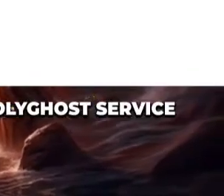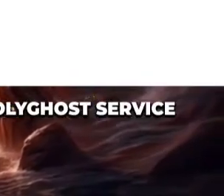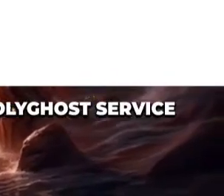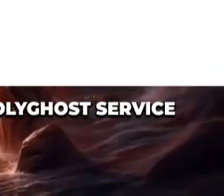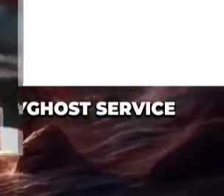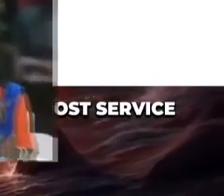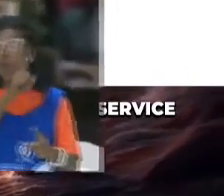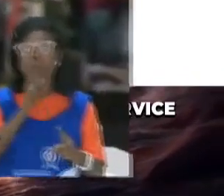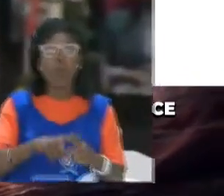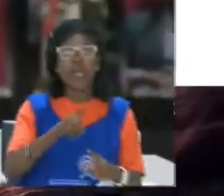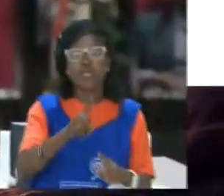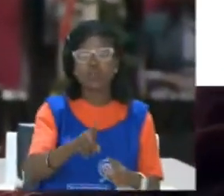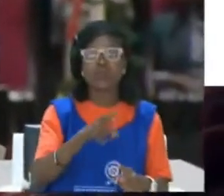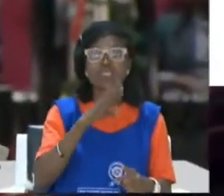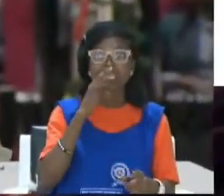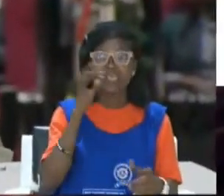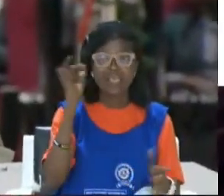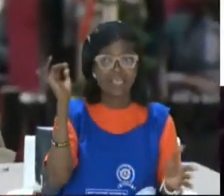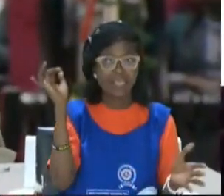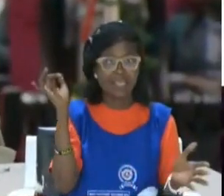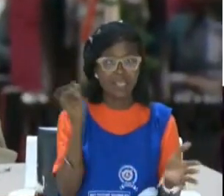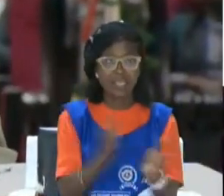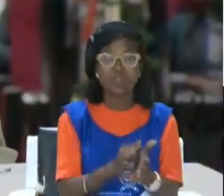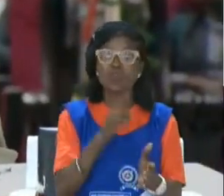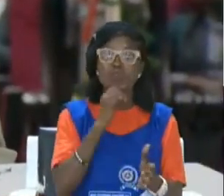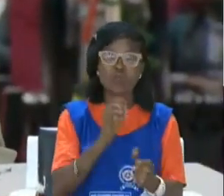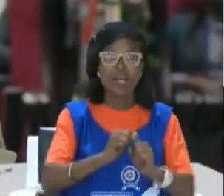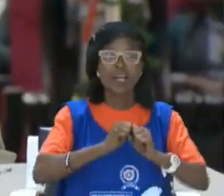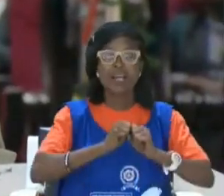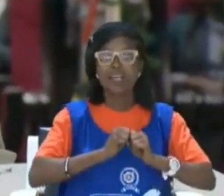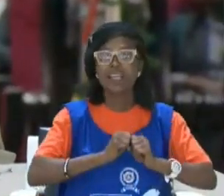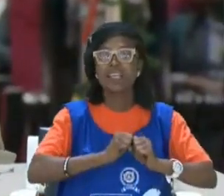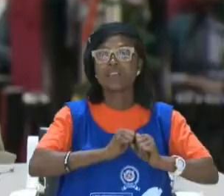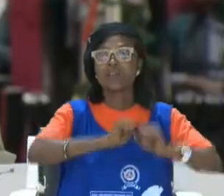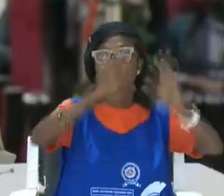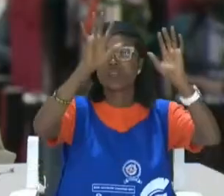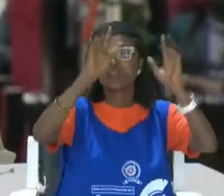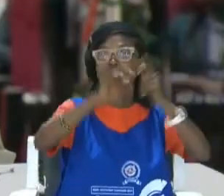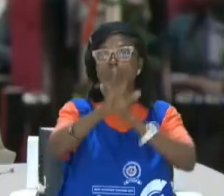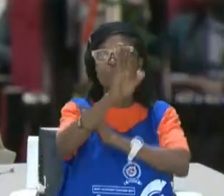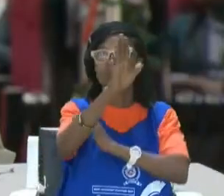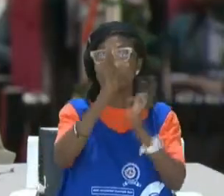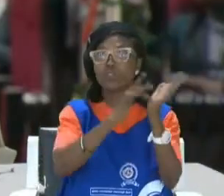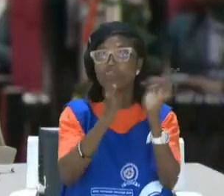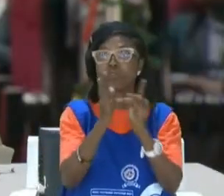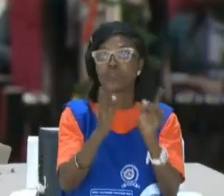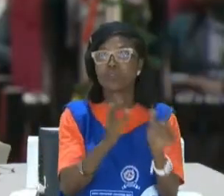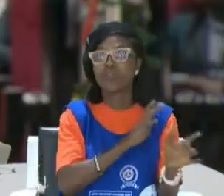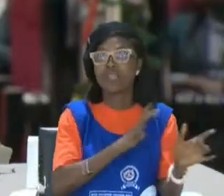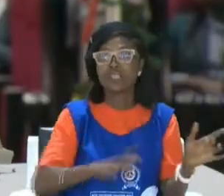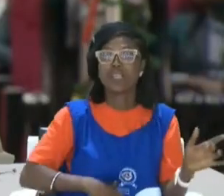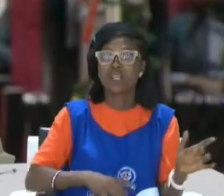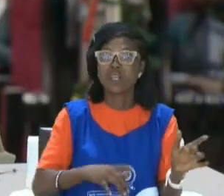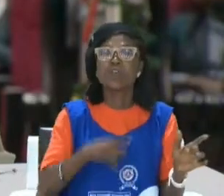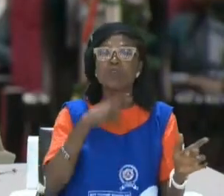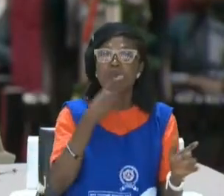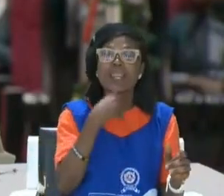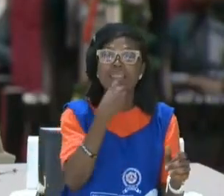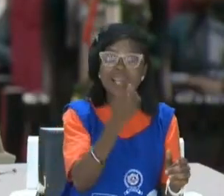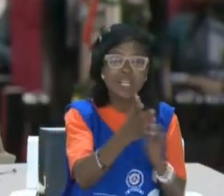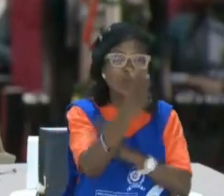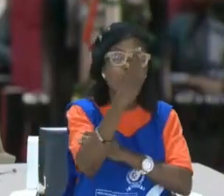When you say you are giving your life to Jesus Christ, what you are actually saying is, Lord, let the wind blow in my favor.